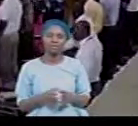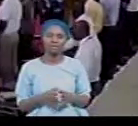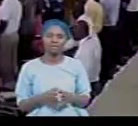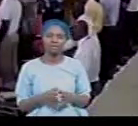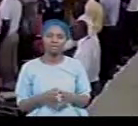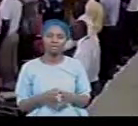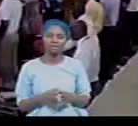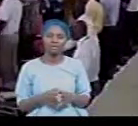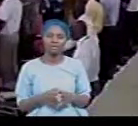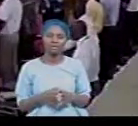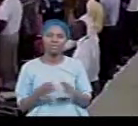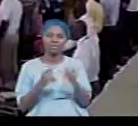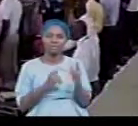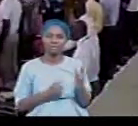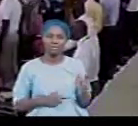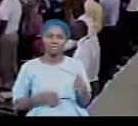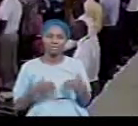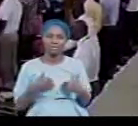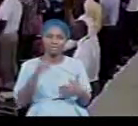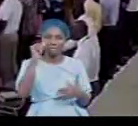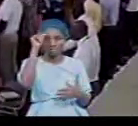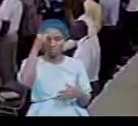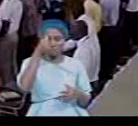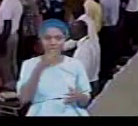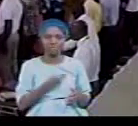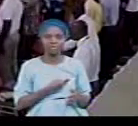And the Lord has reminded us